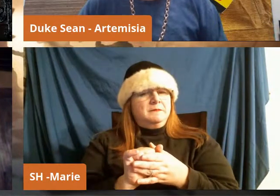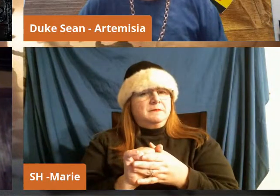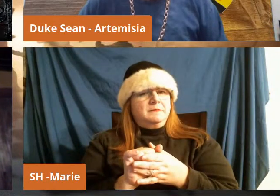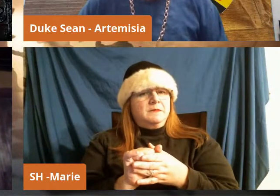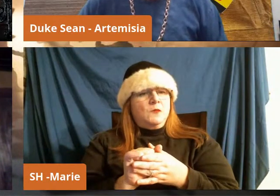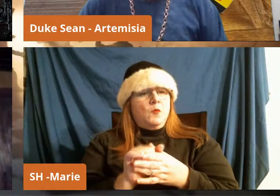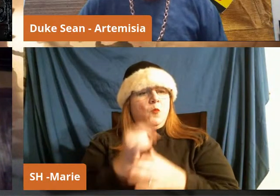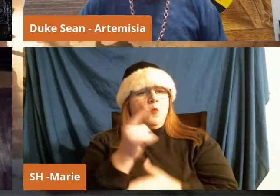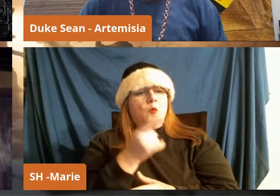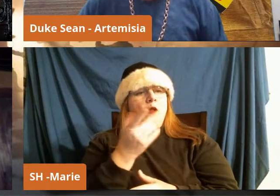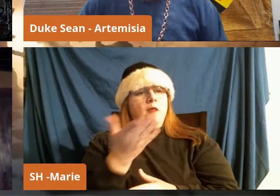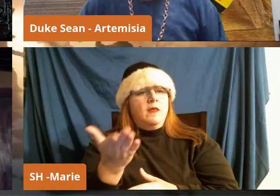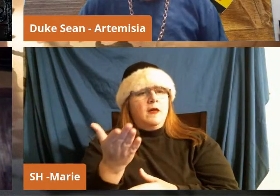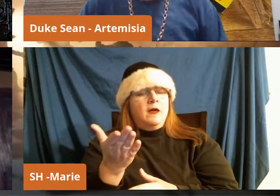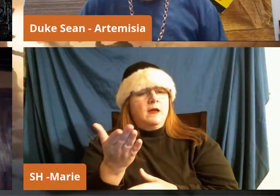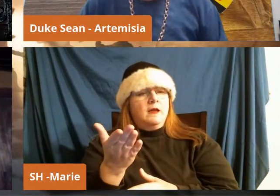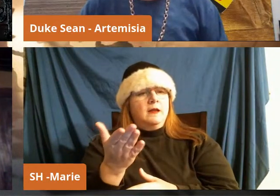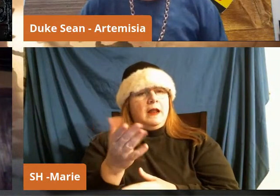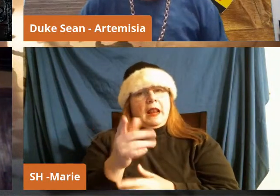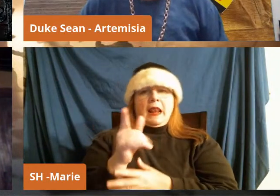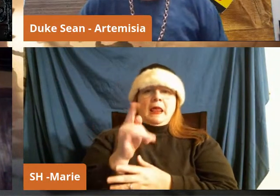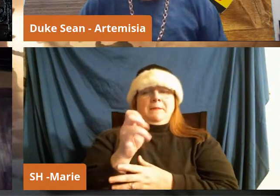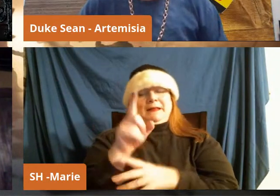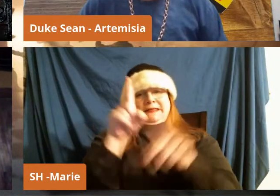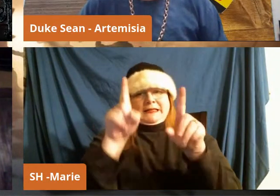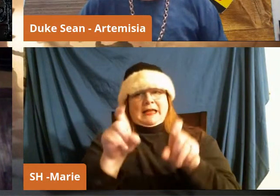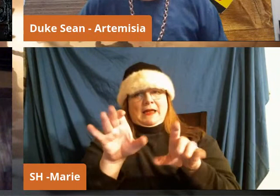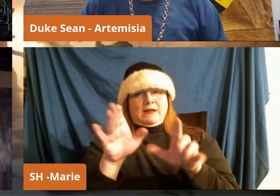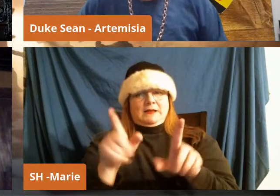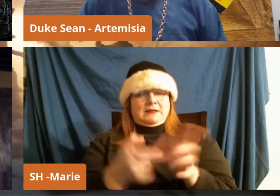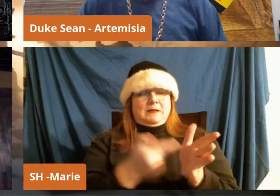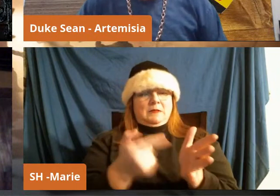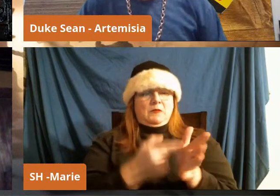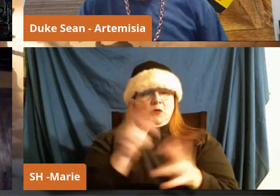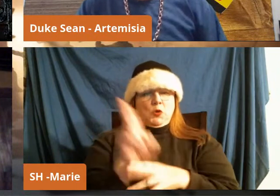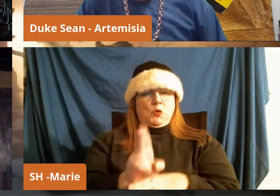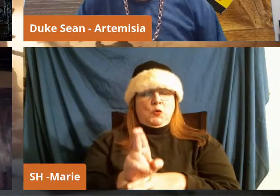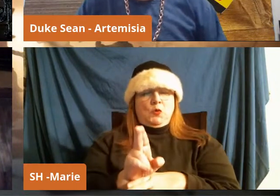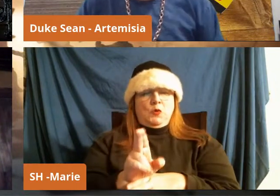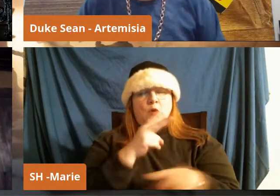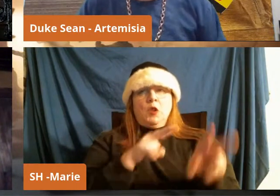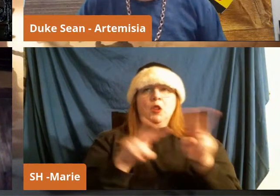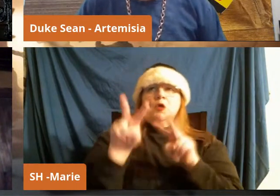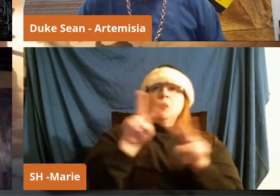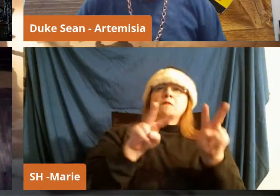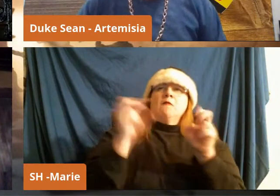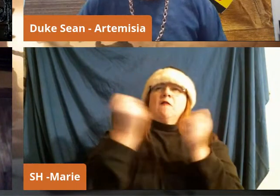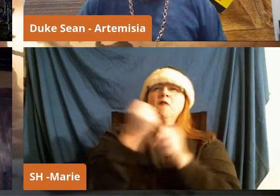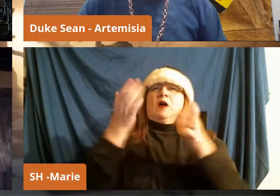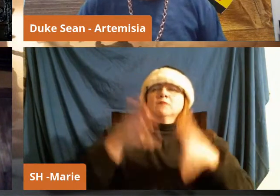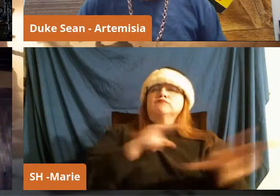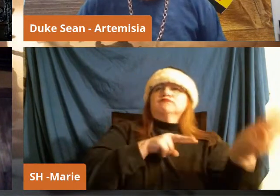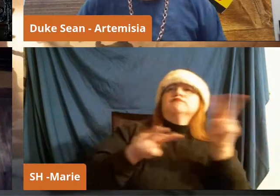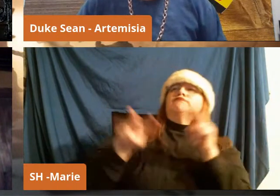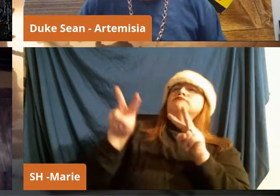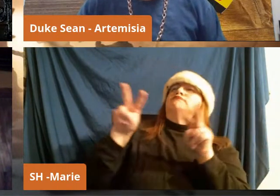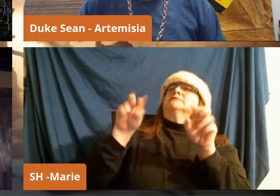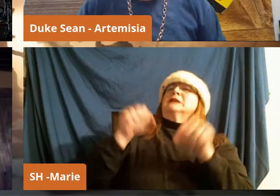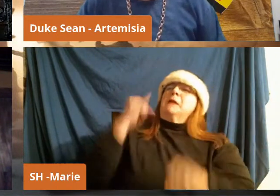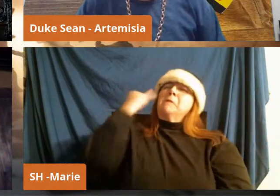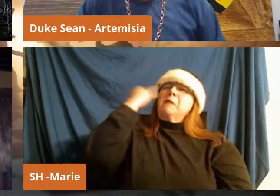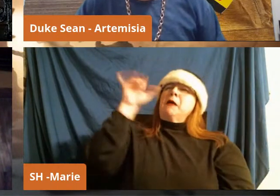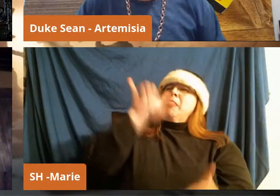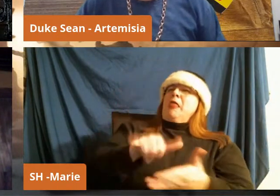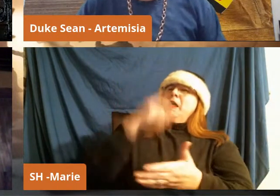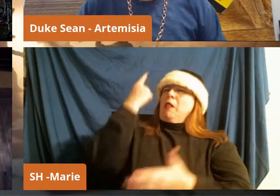one of the kind of litmus tests that we use sometimes is, when I look at a fighter, can I imagine